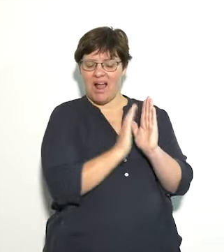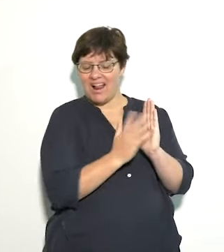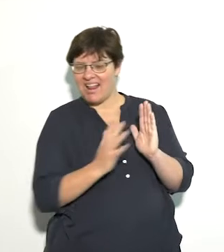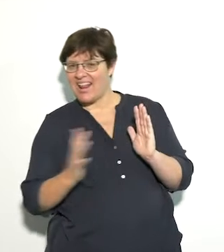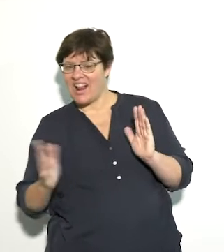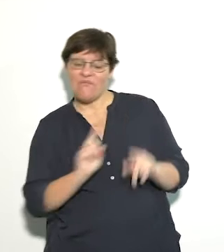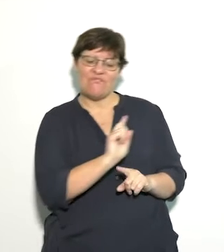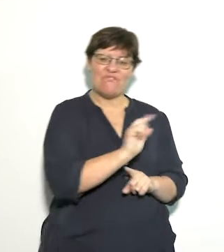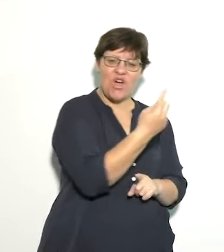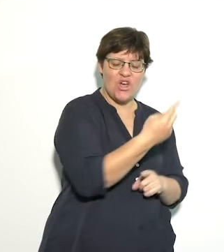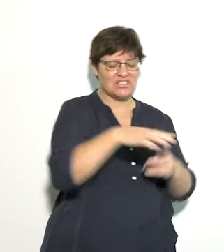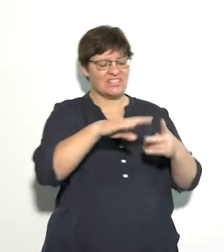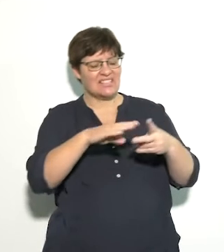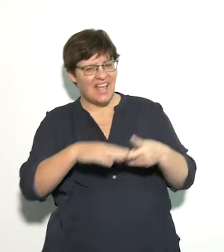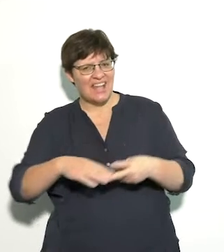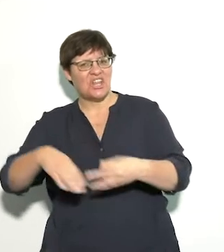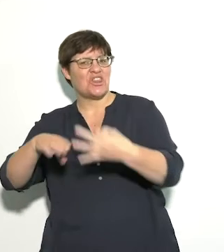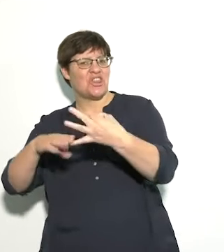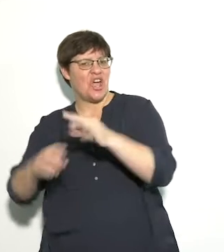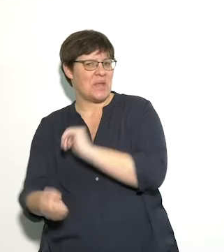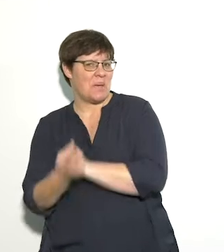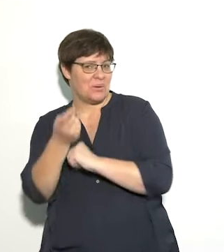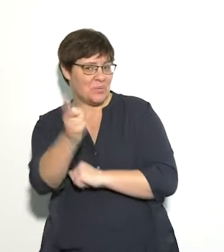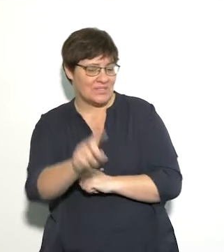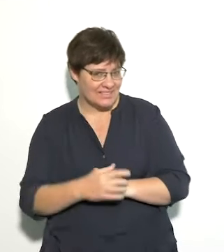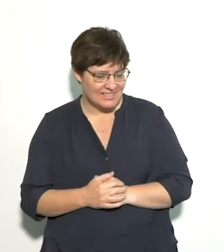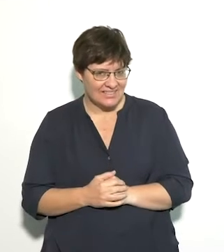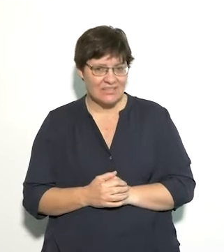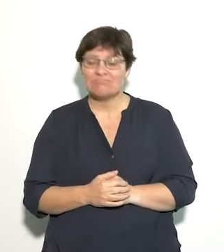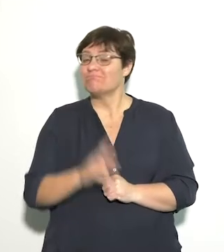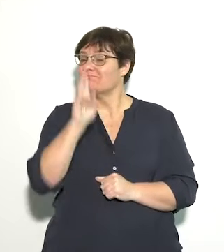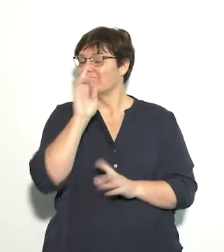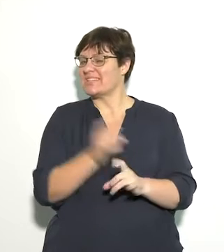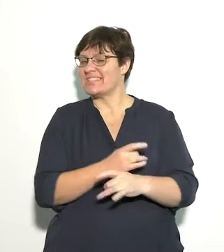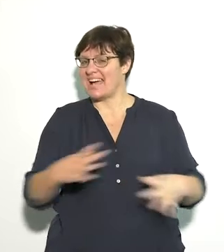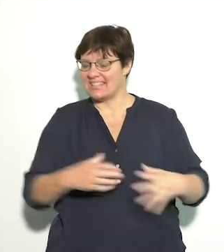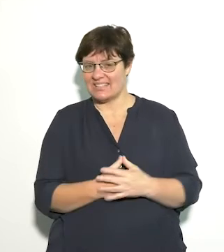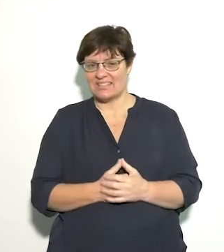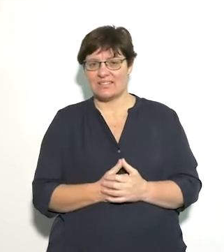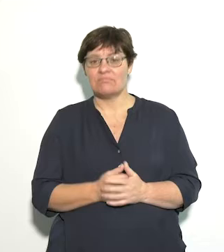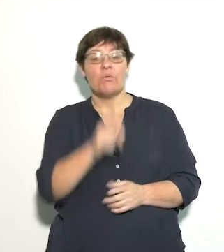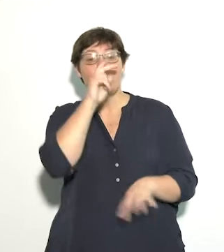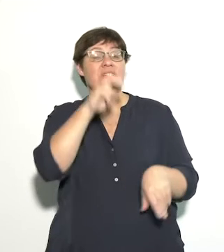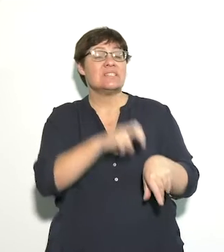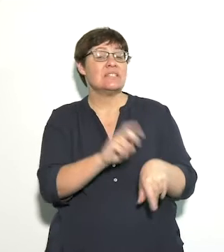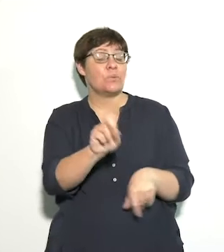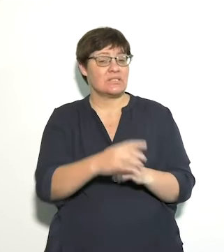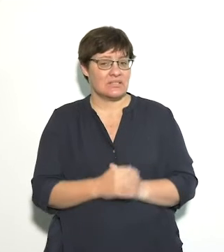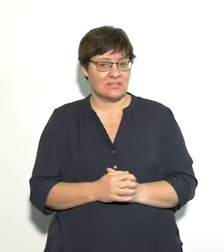What happened first, second, and third. Let's get started. Here's what you'll